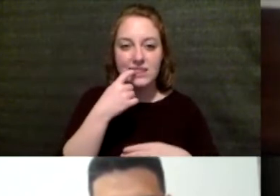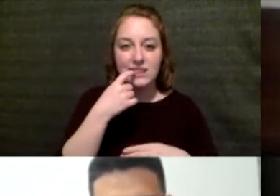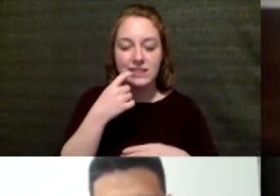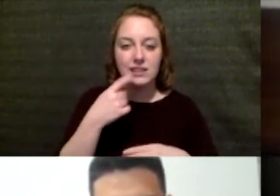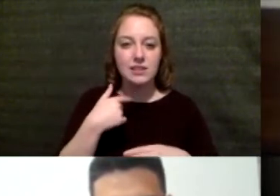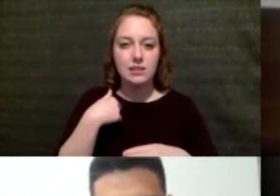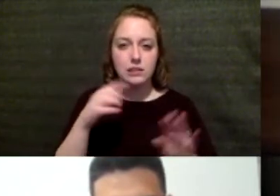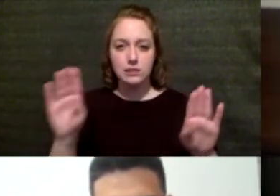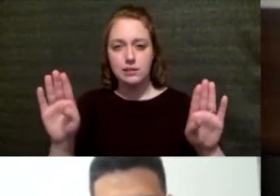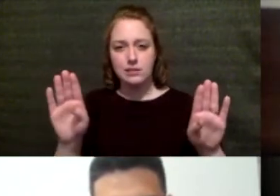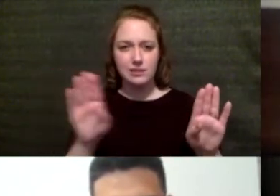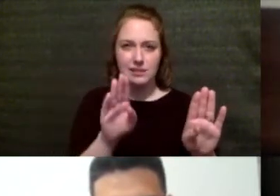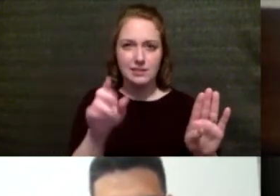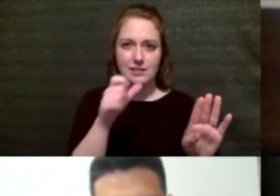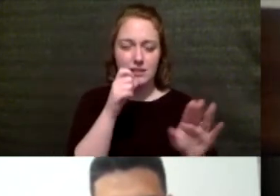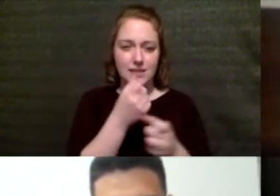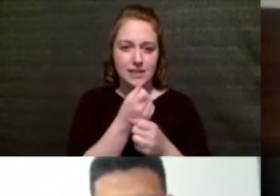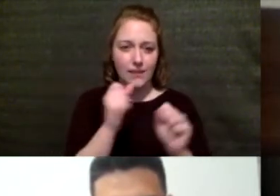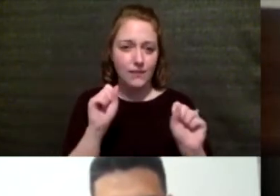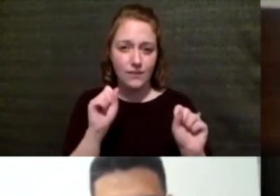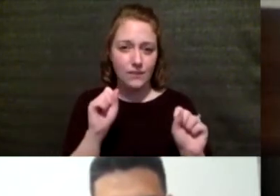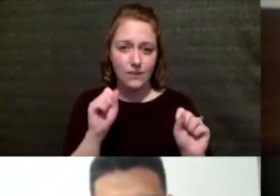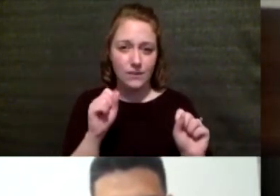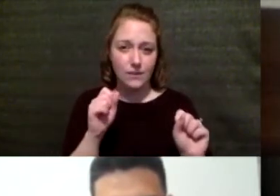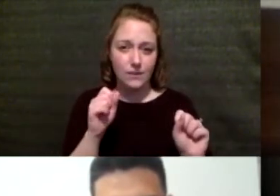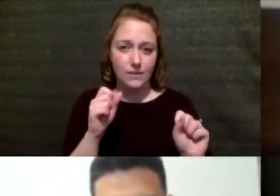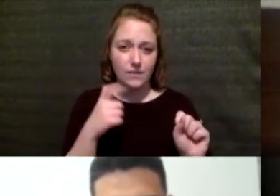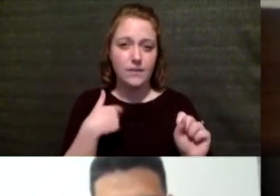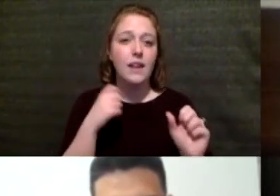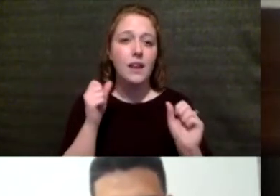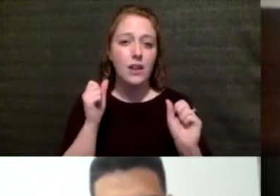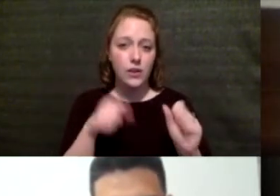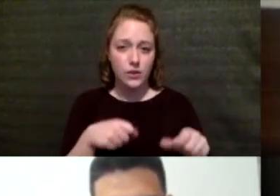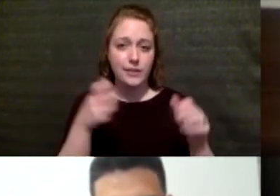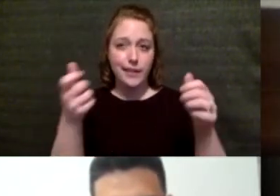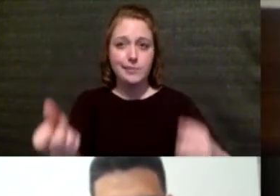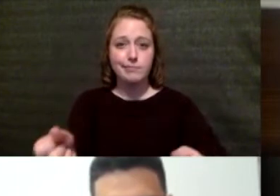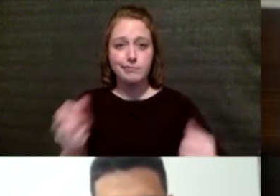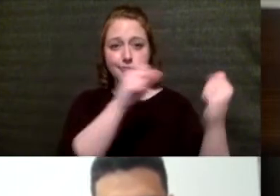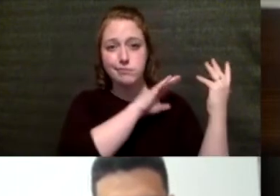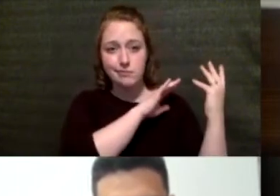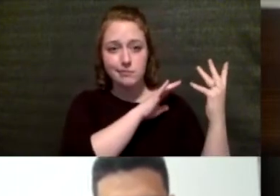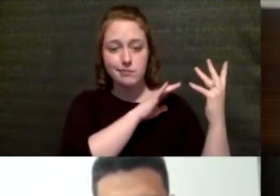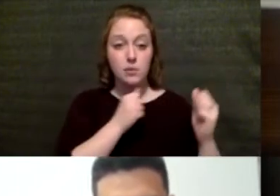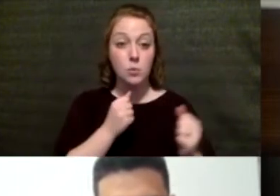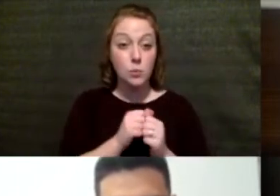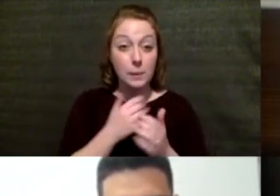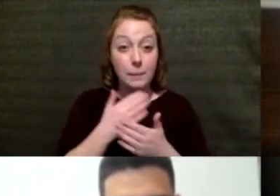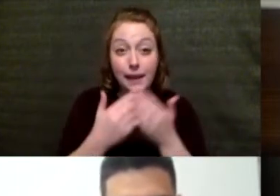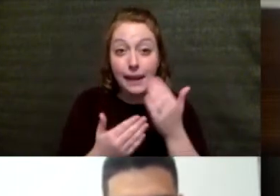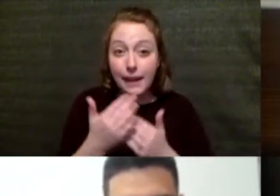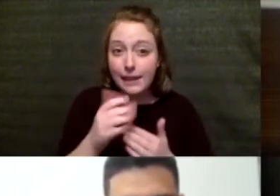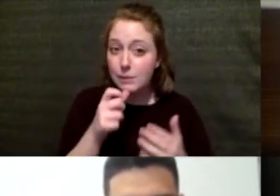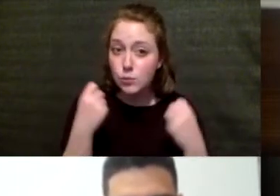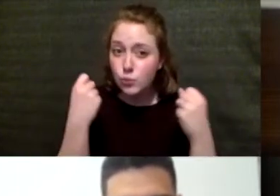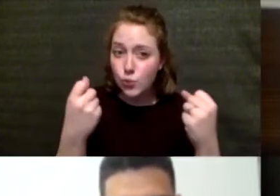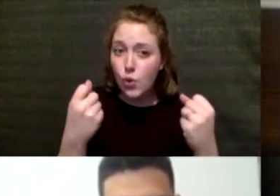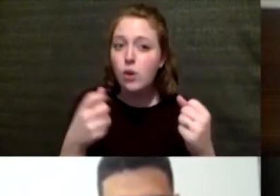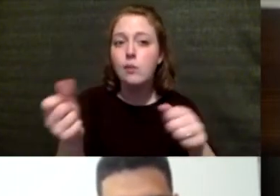just thought, you it wasn't very secure. I could have very easily filled that right off that building with my hand. I'm not very strong.